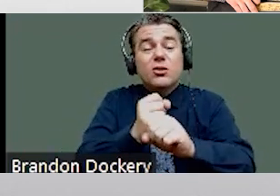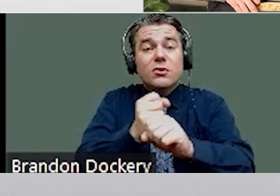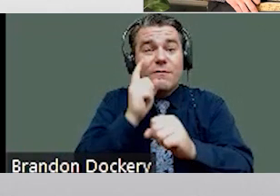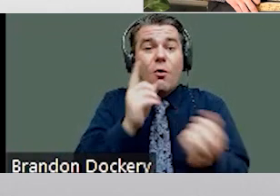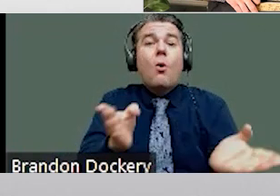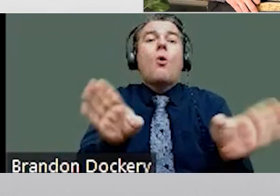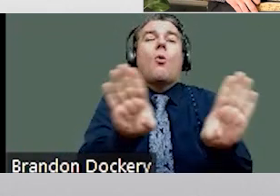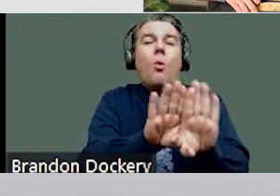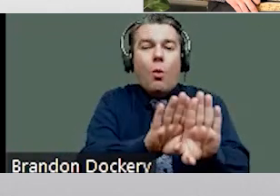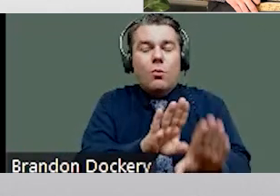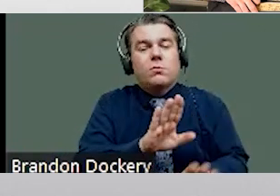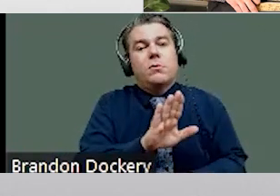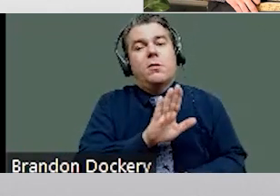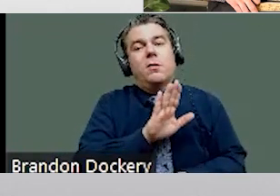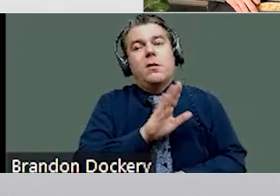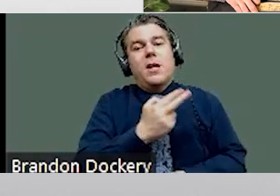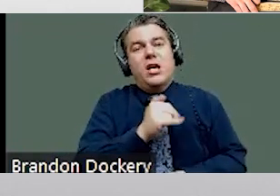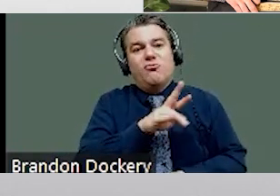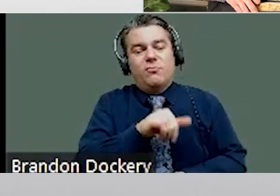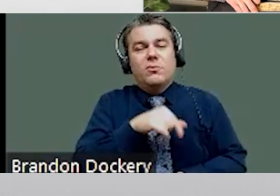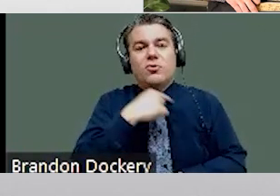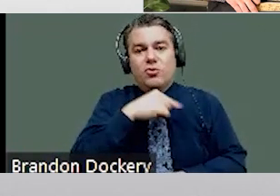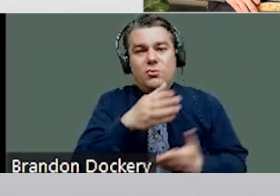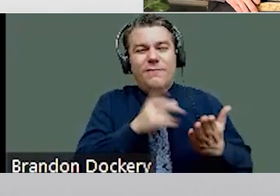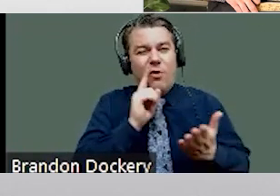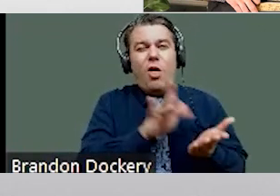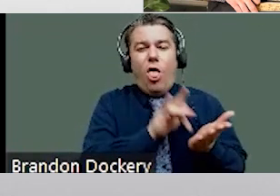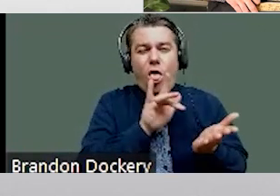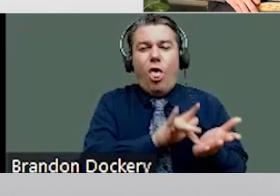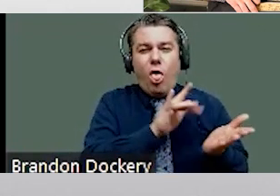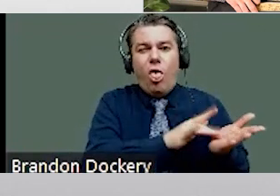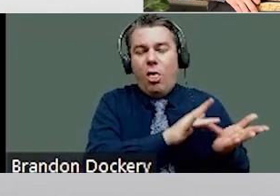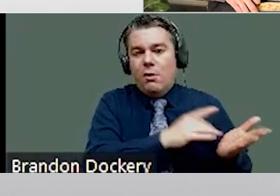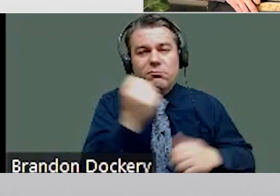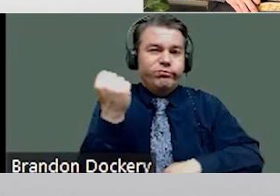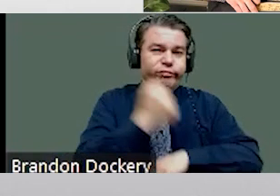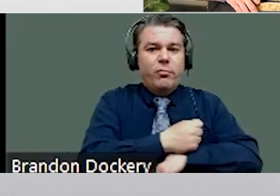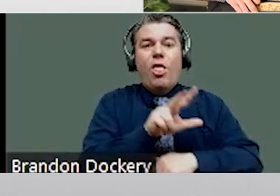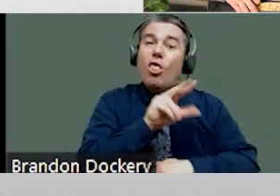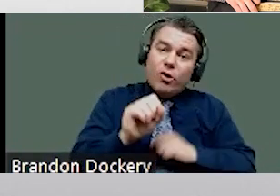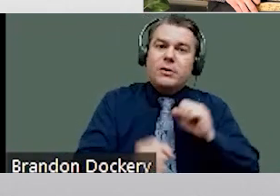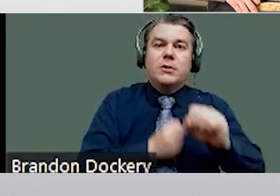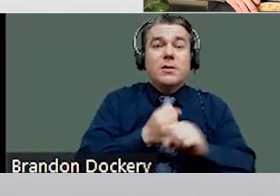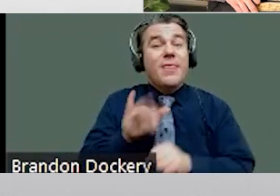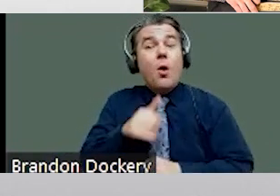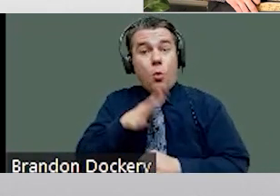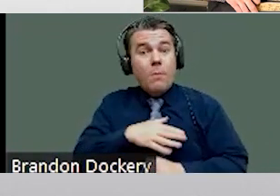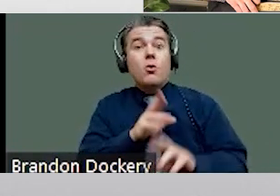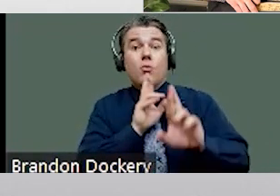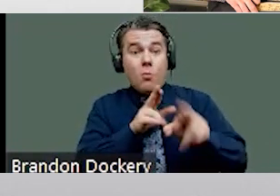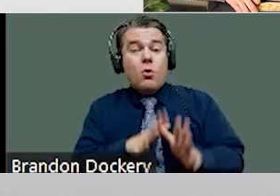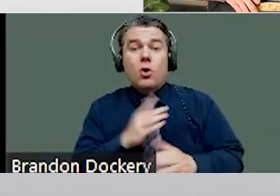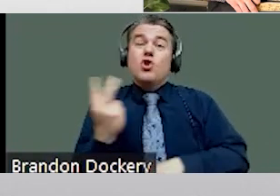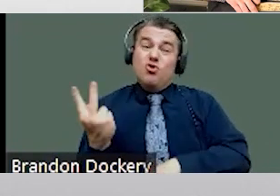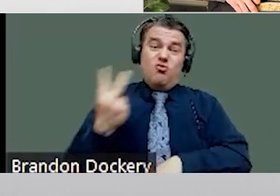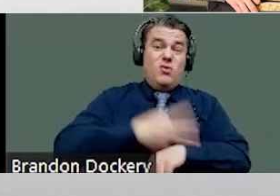close down Henry's Turkey Service for all those abuses. The woman who is the investigative reporter did her